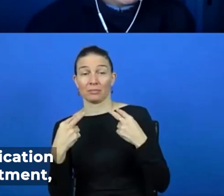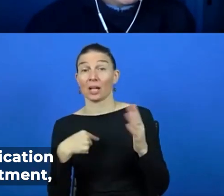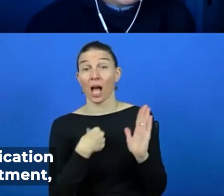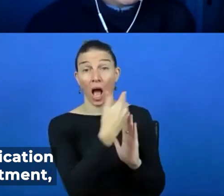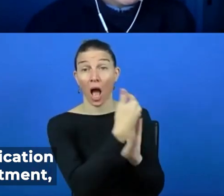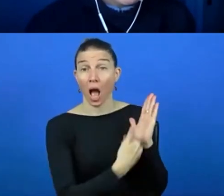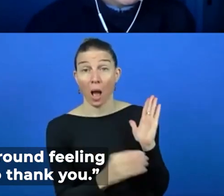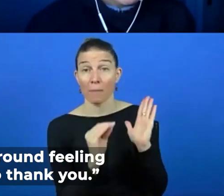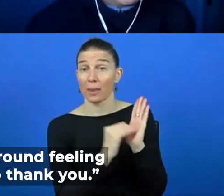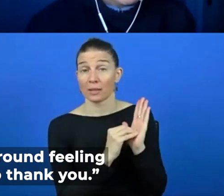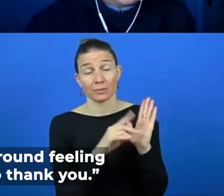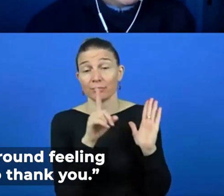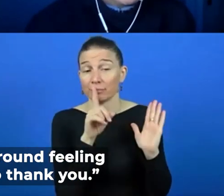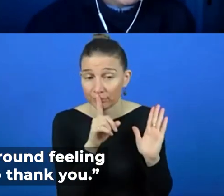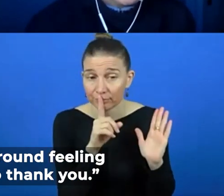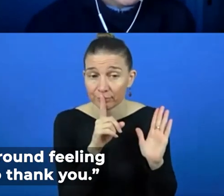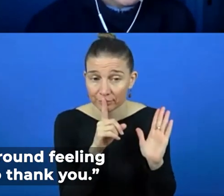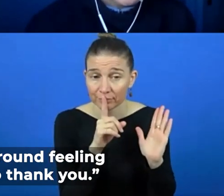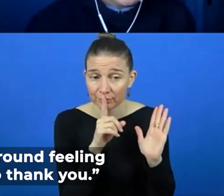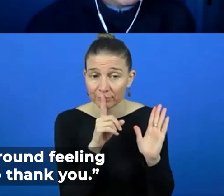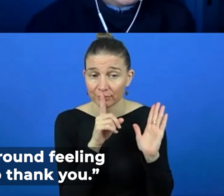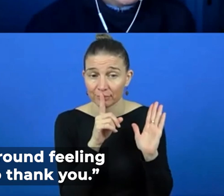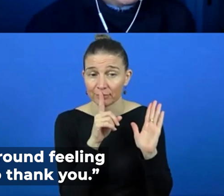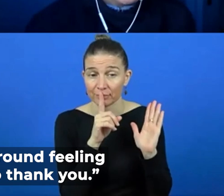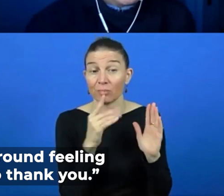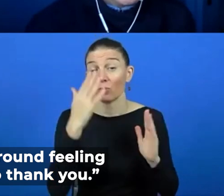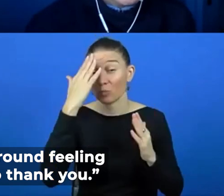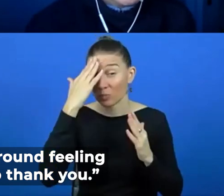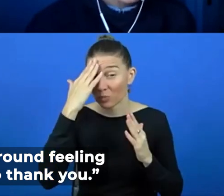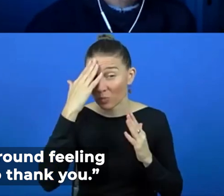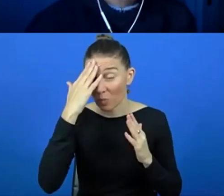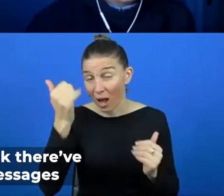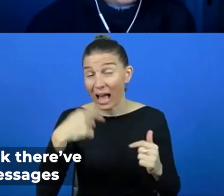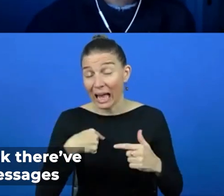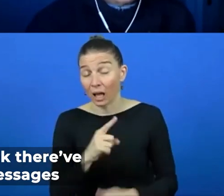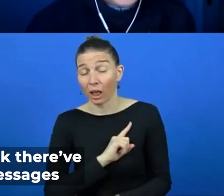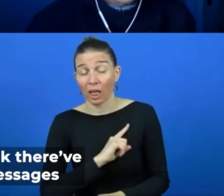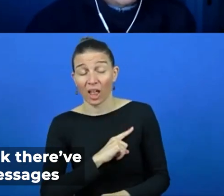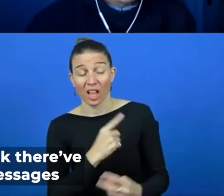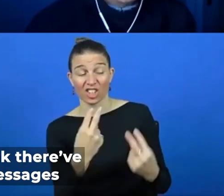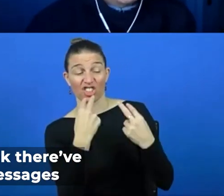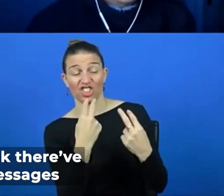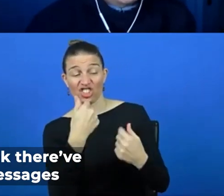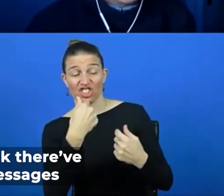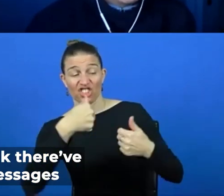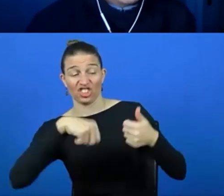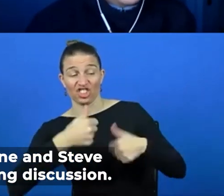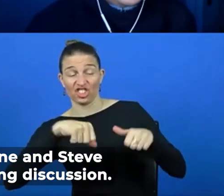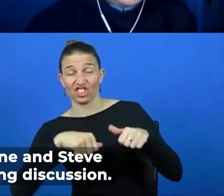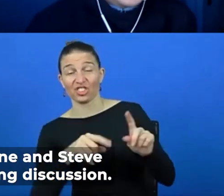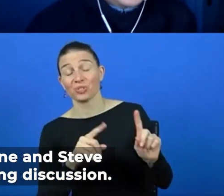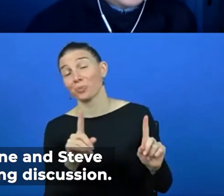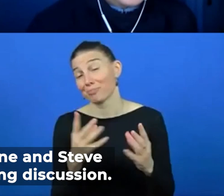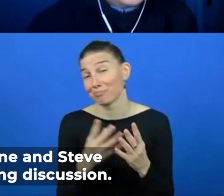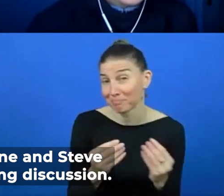my appointment. This was absolutely around feeling I would be judged. So thank you. So thanks a lot. I think there have been a lot of messages